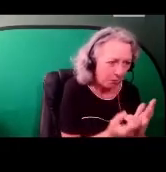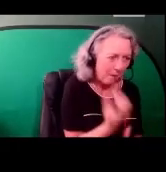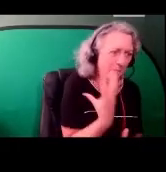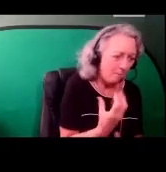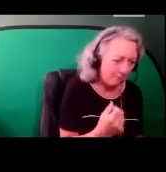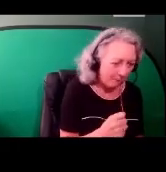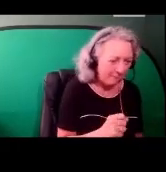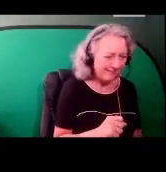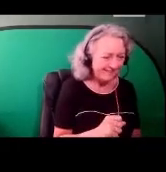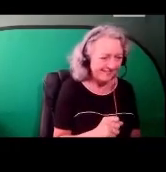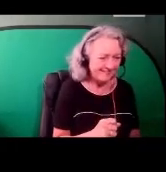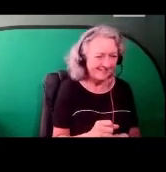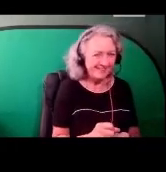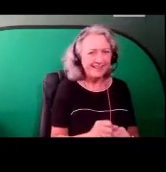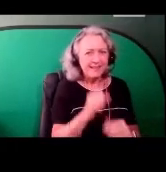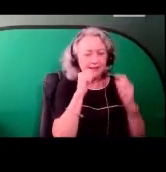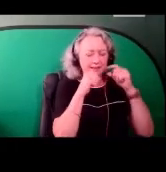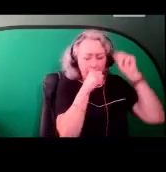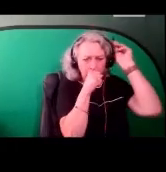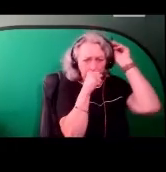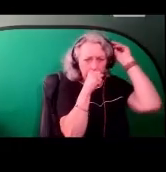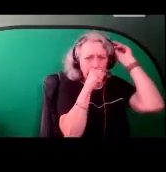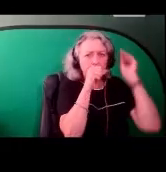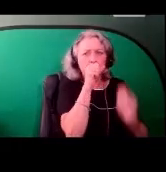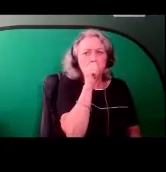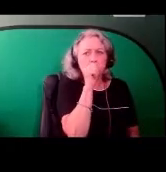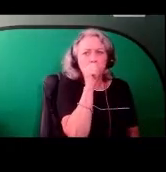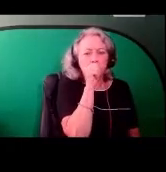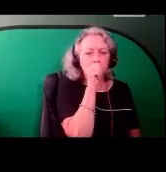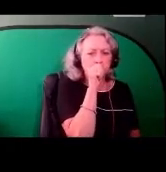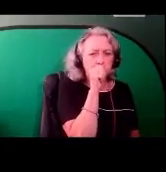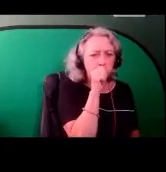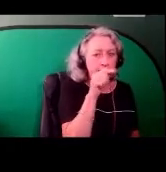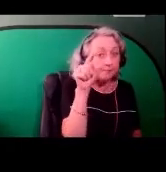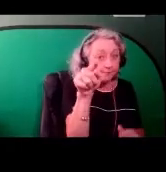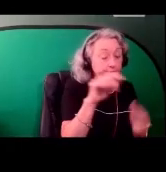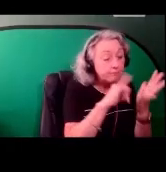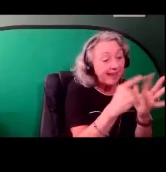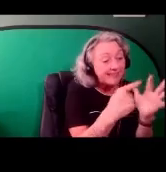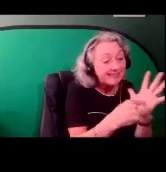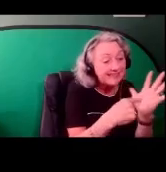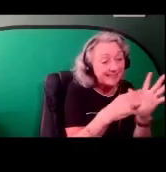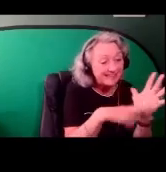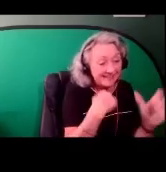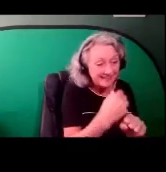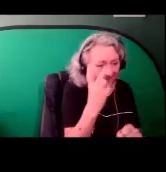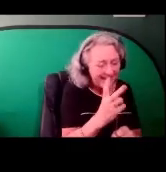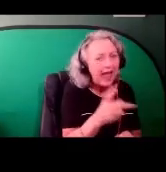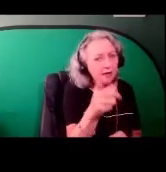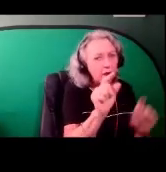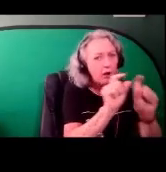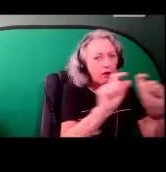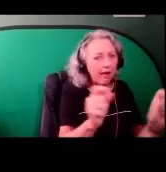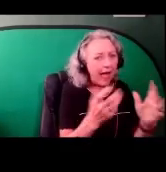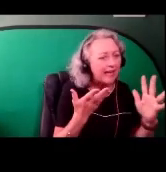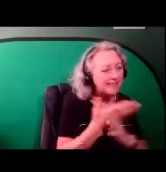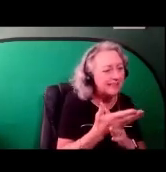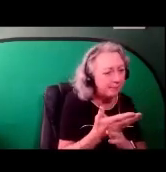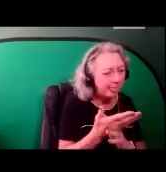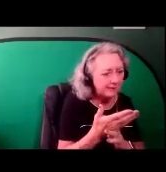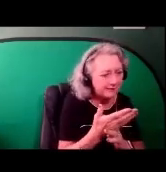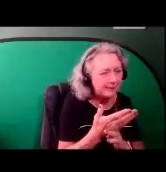settings. In settings, I'm going to go to accessibility.